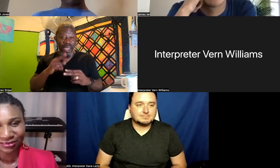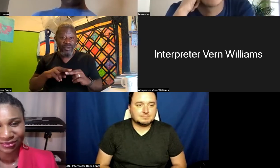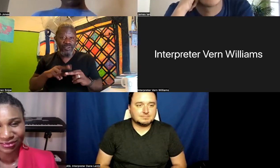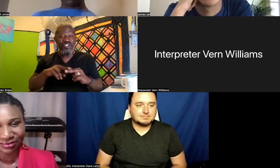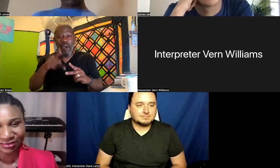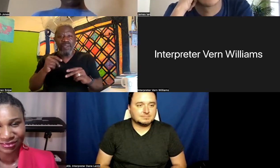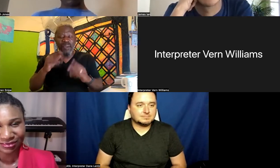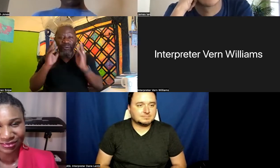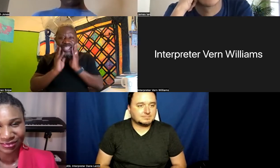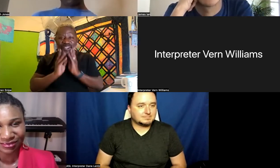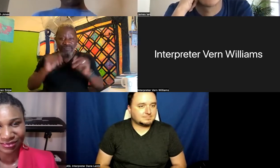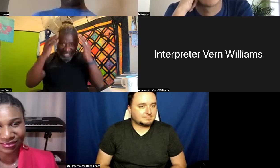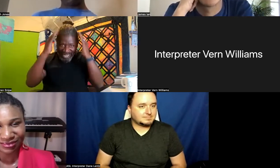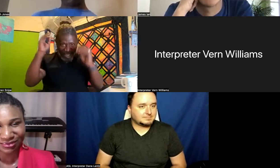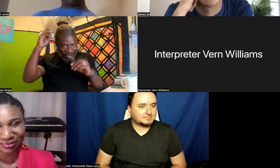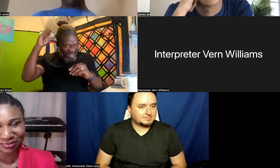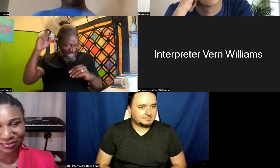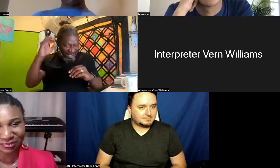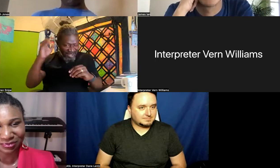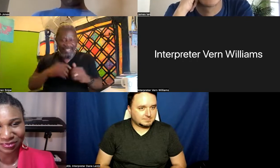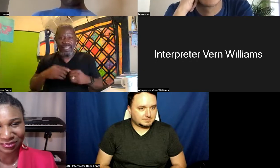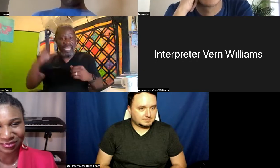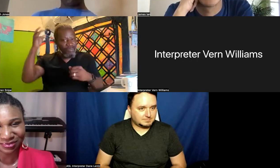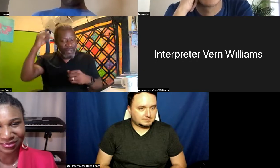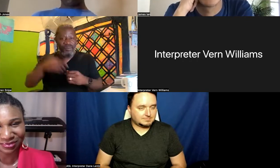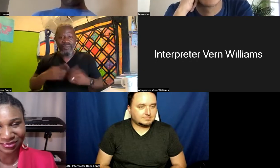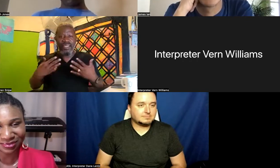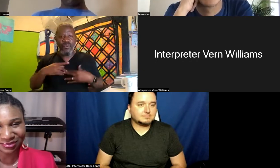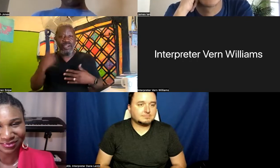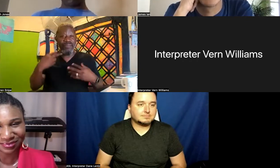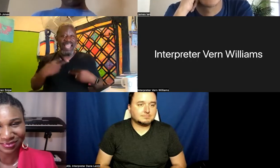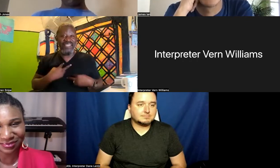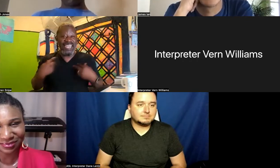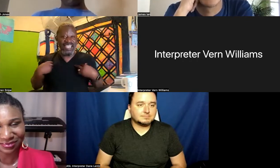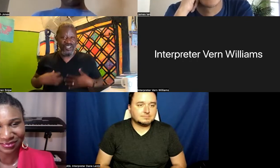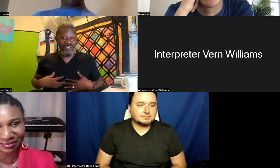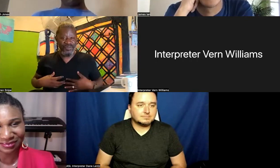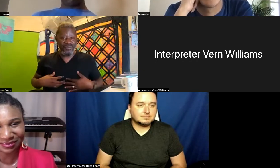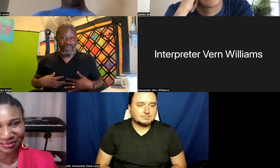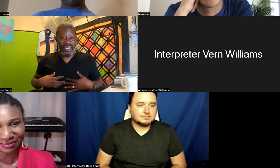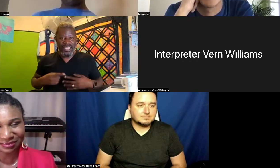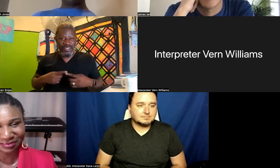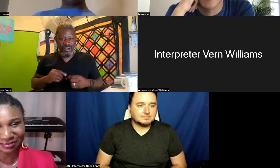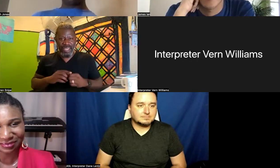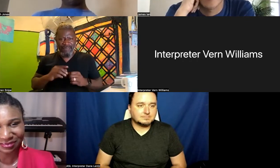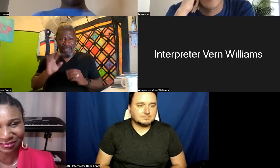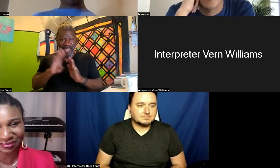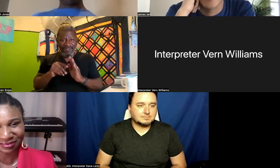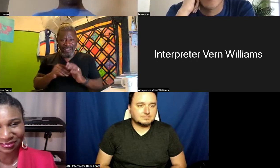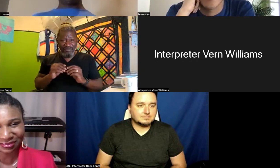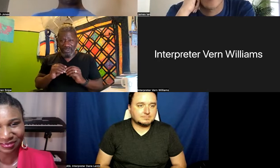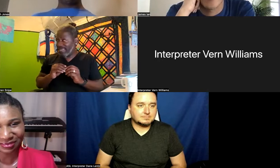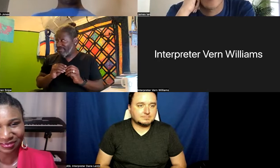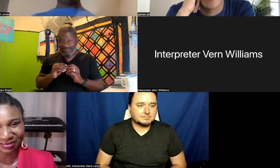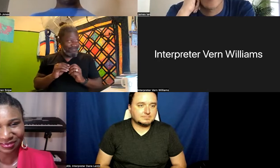salt and pepper beard and hair and locks in a bun. I'm wearing a black V-neck t-shirt, and my